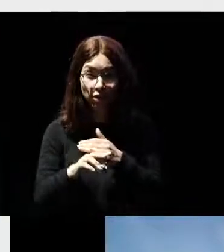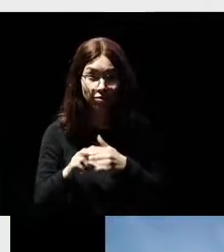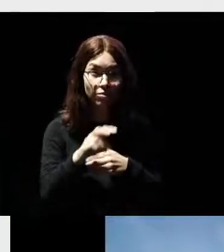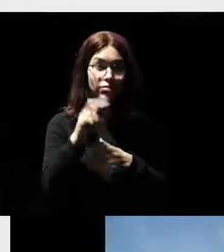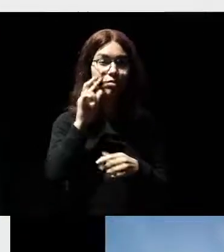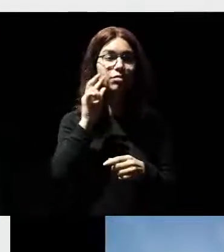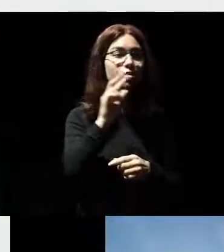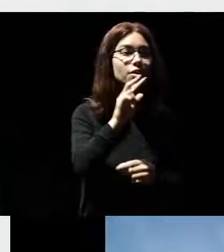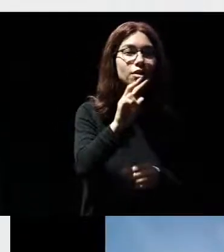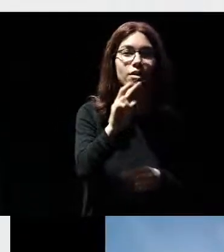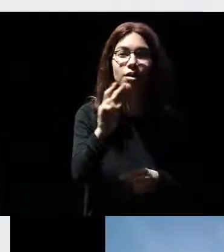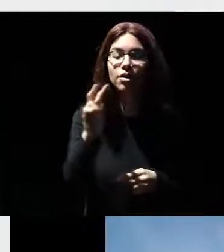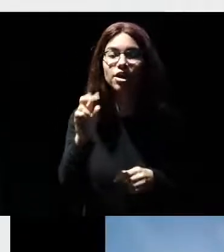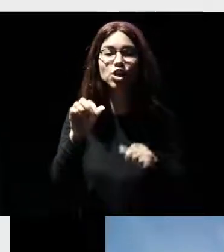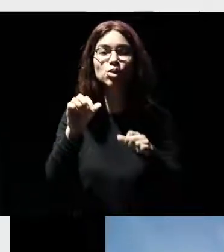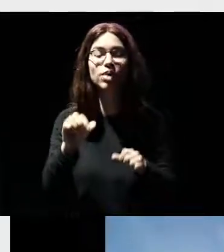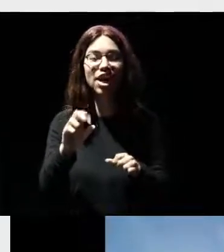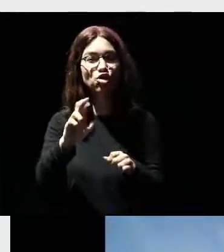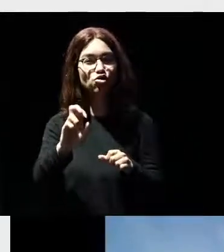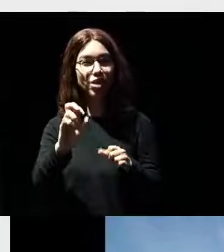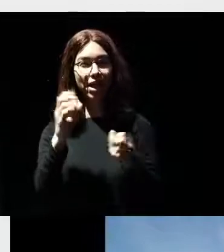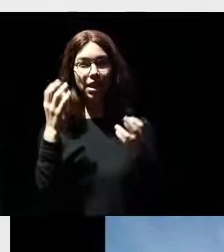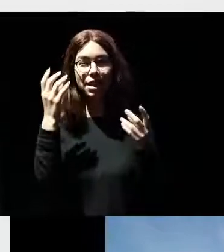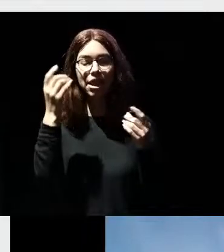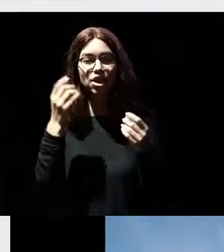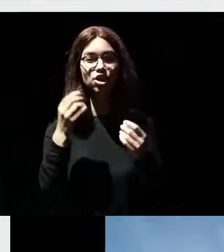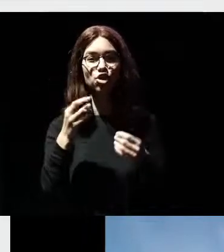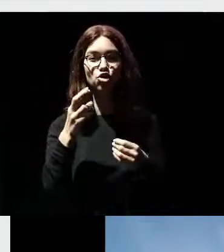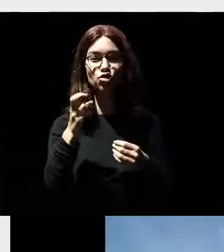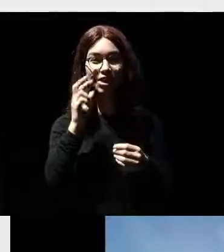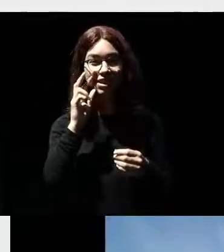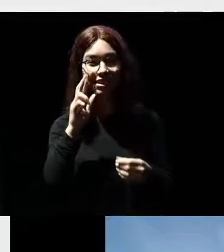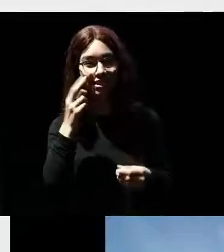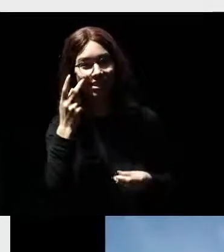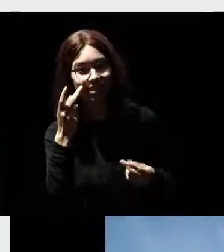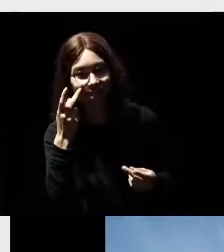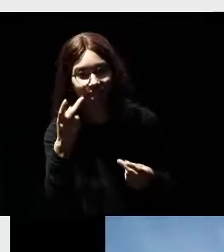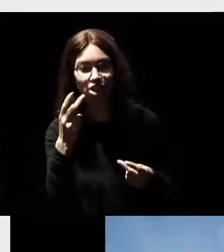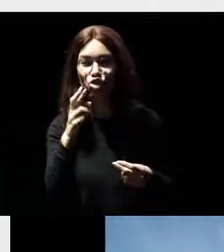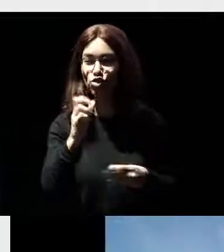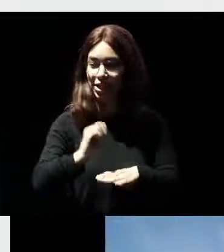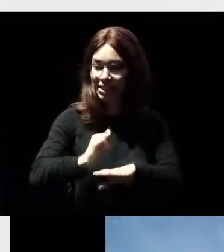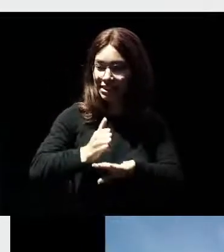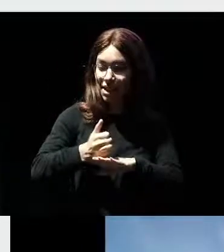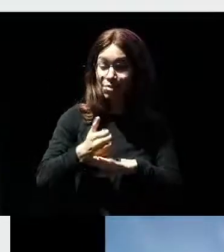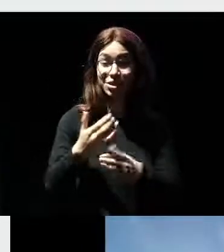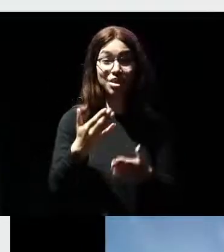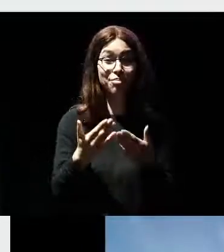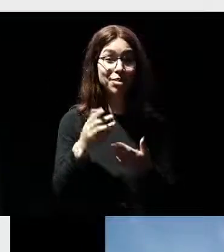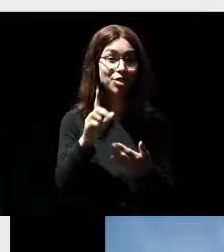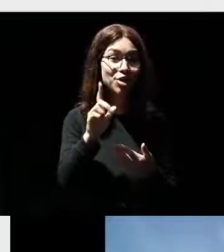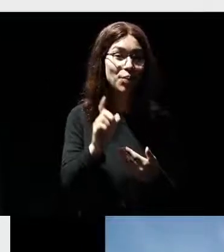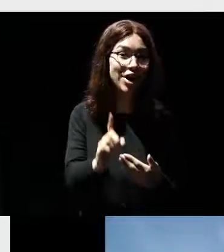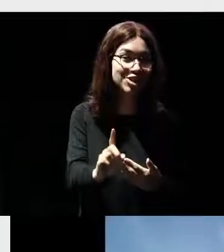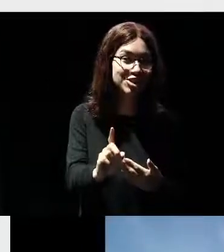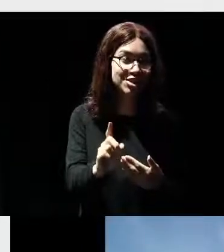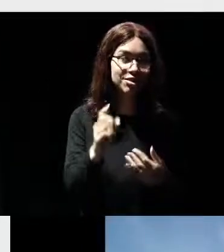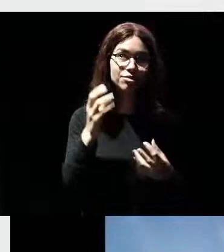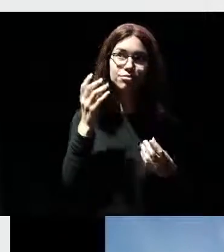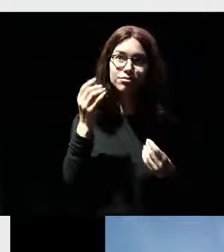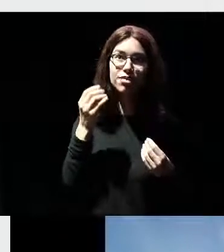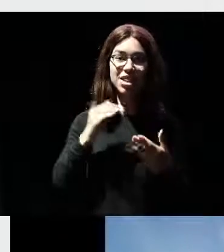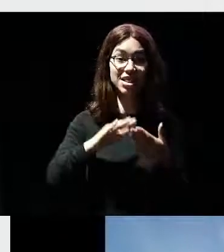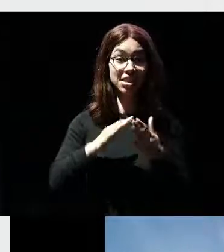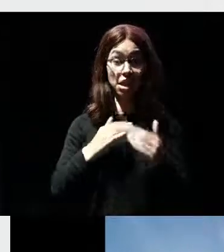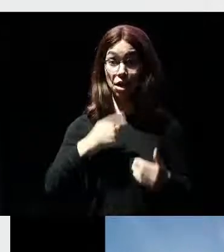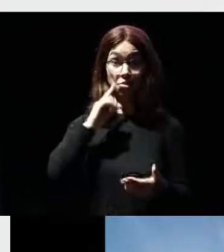to rethink, re-see, and reestablish, maybe even question the city that you think you